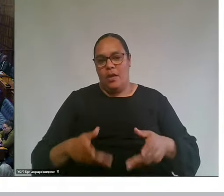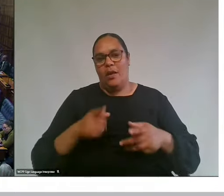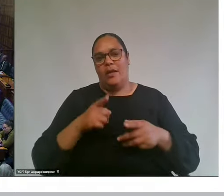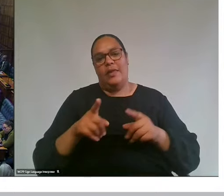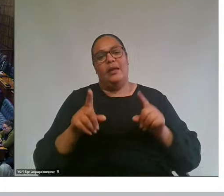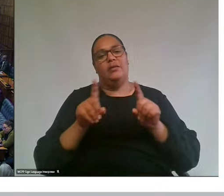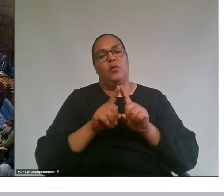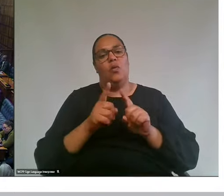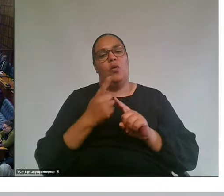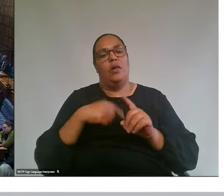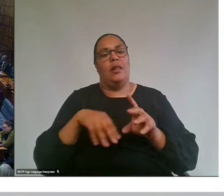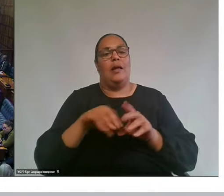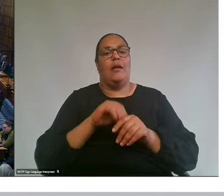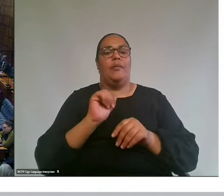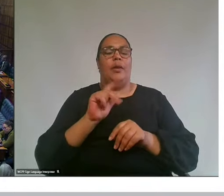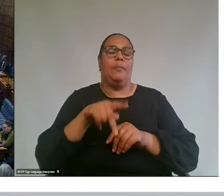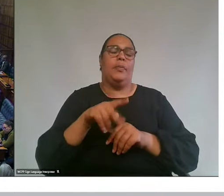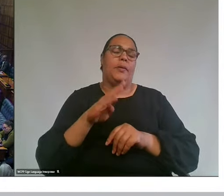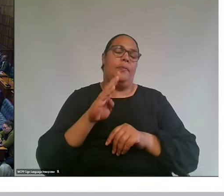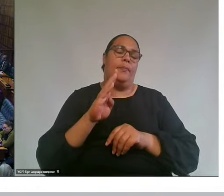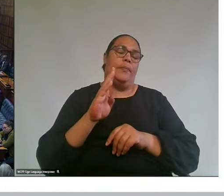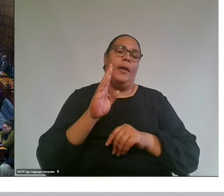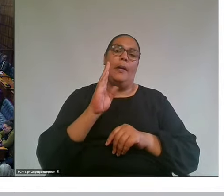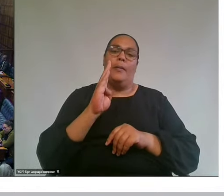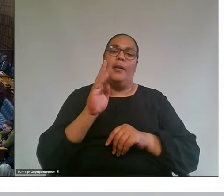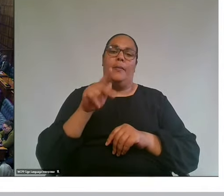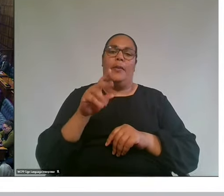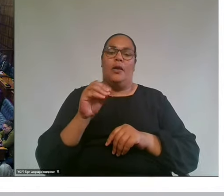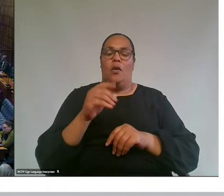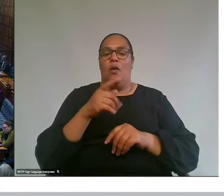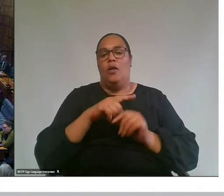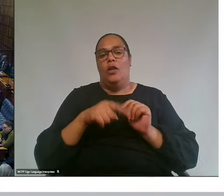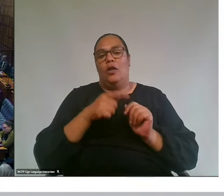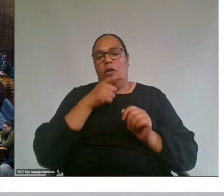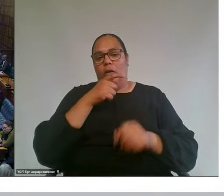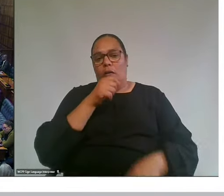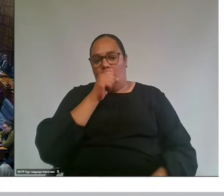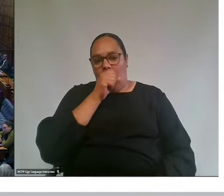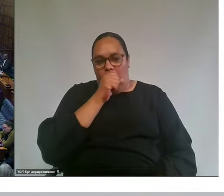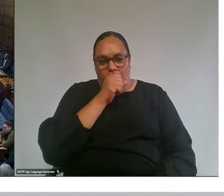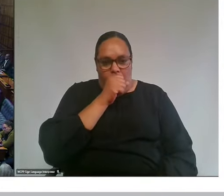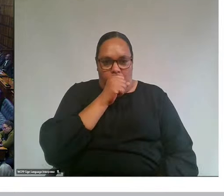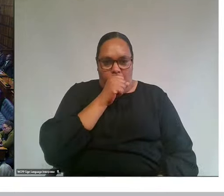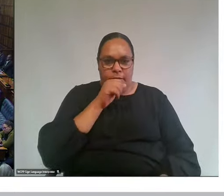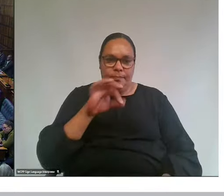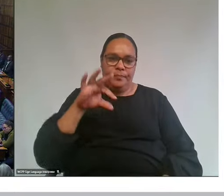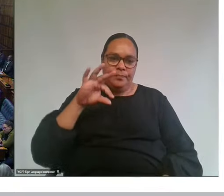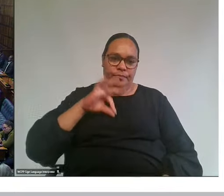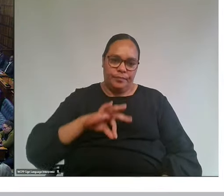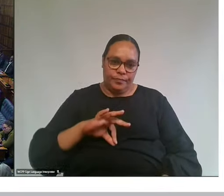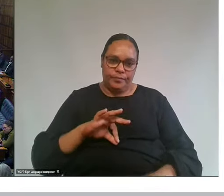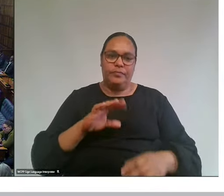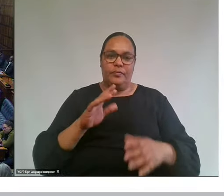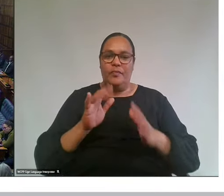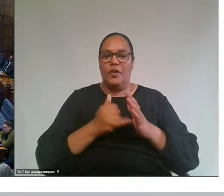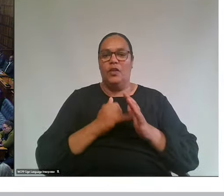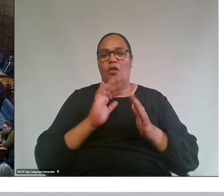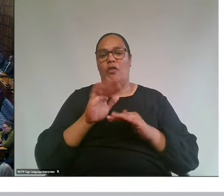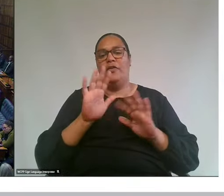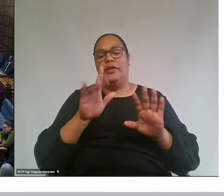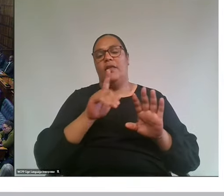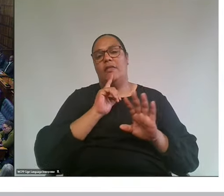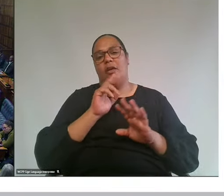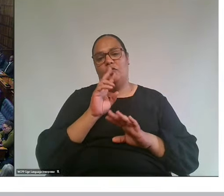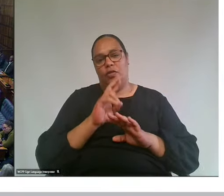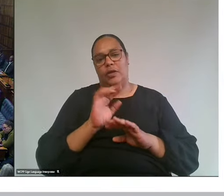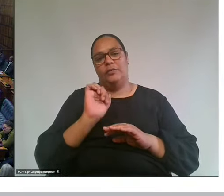all regarded as BP jobs my last comment on that um the the salaries average salaries is just over 10,000 Rand